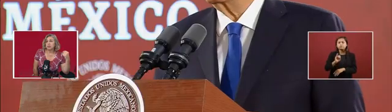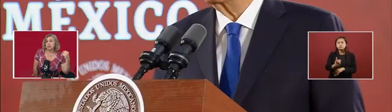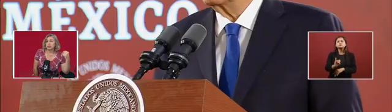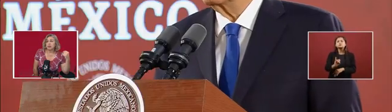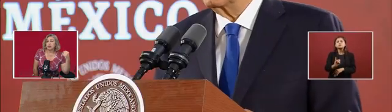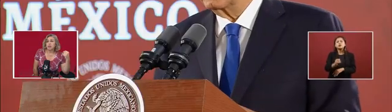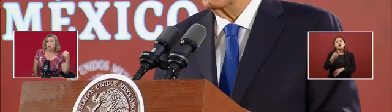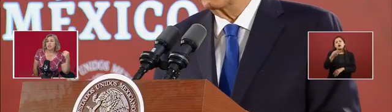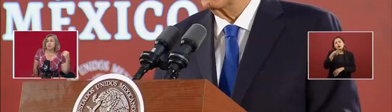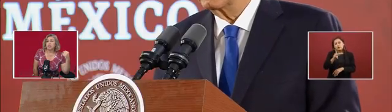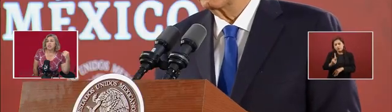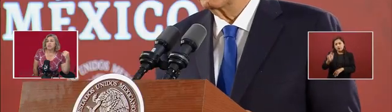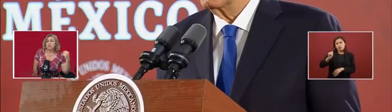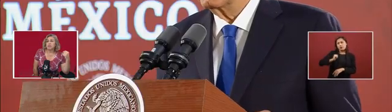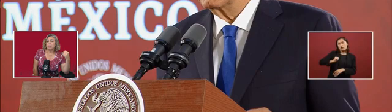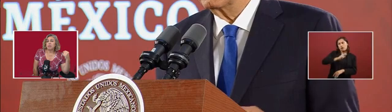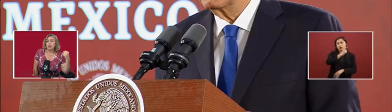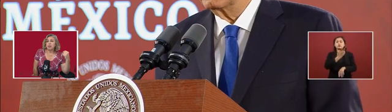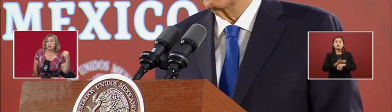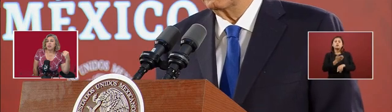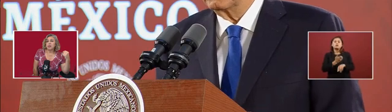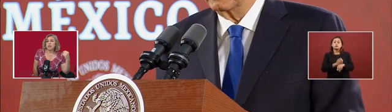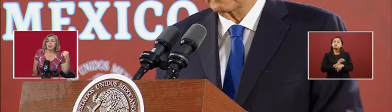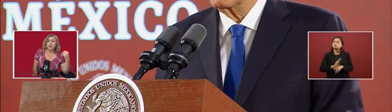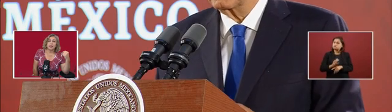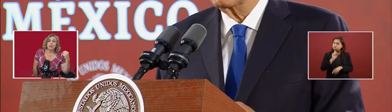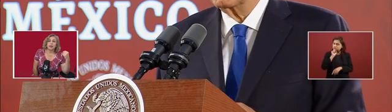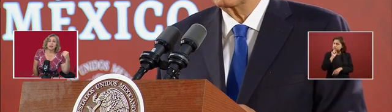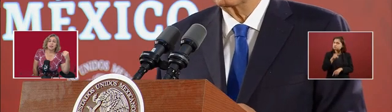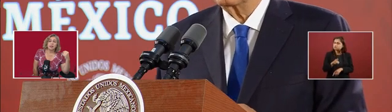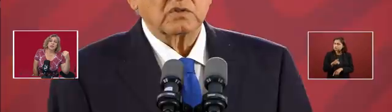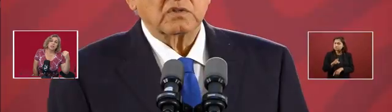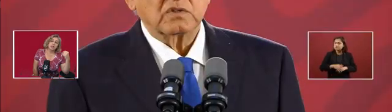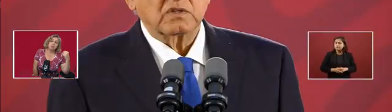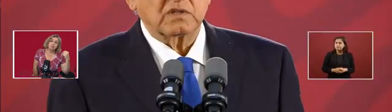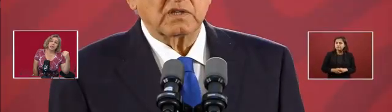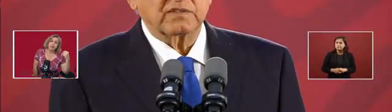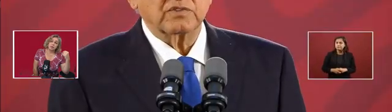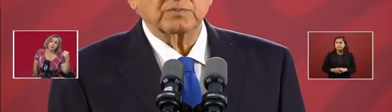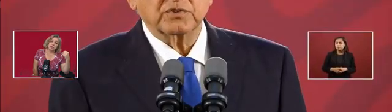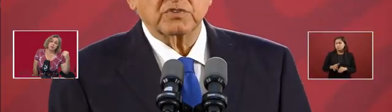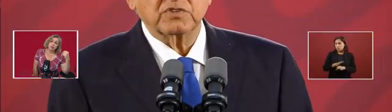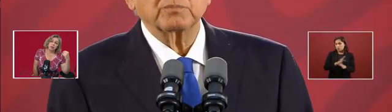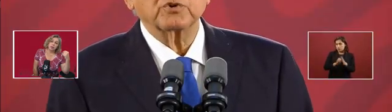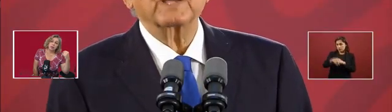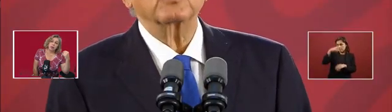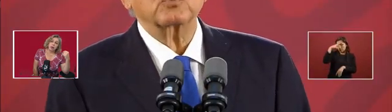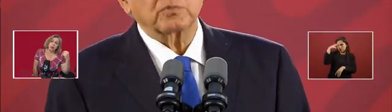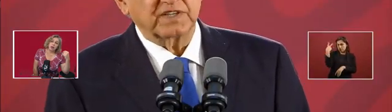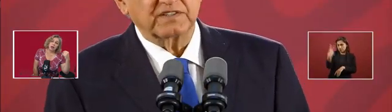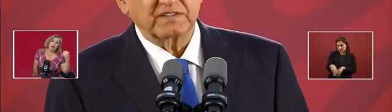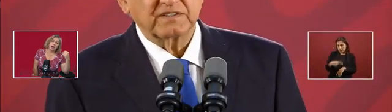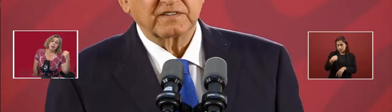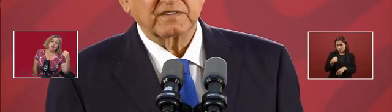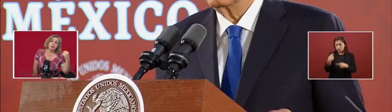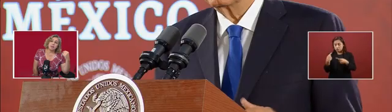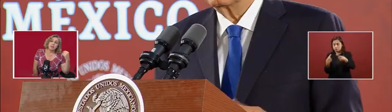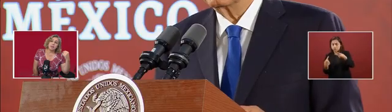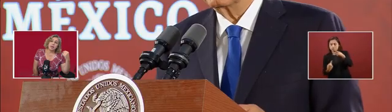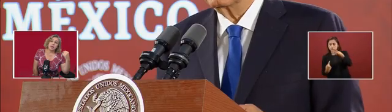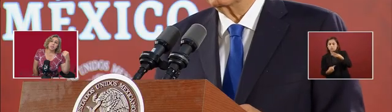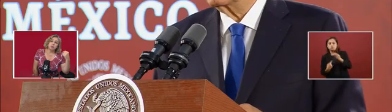you are expressing are possible vehicles. You used it correct. Posible, Possible. es como si presunto,